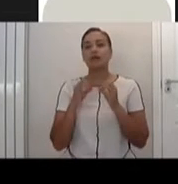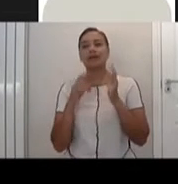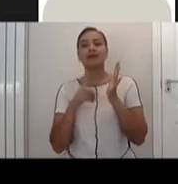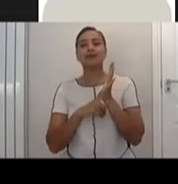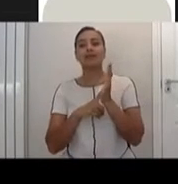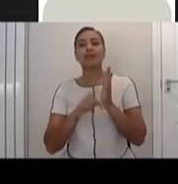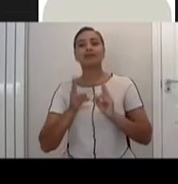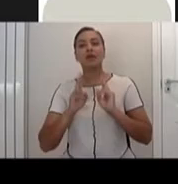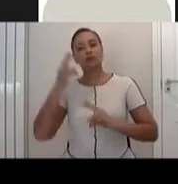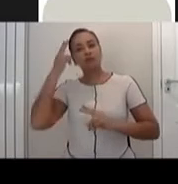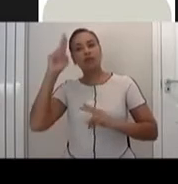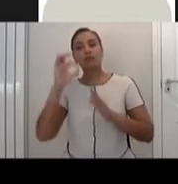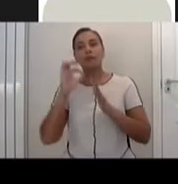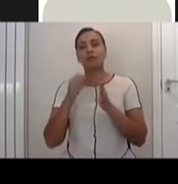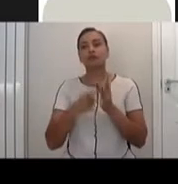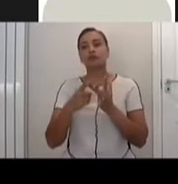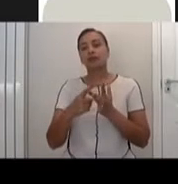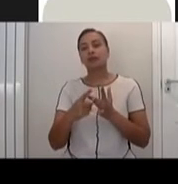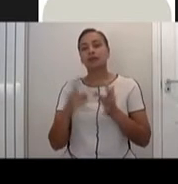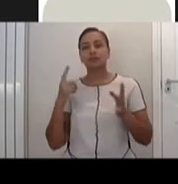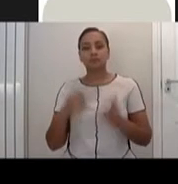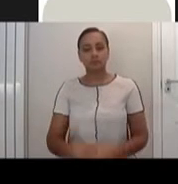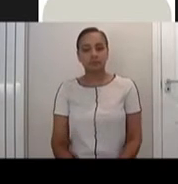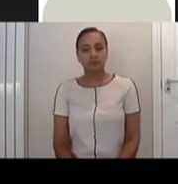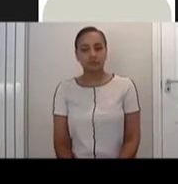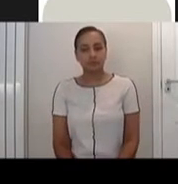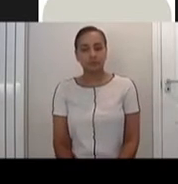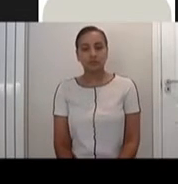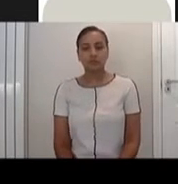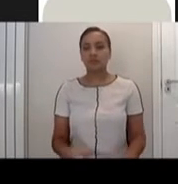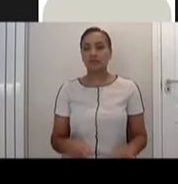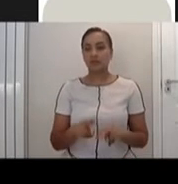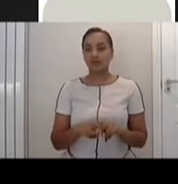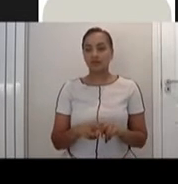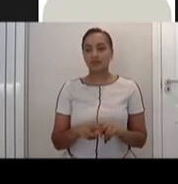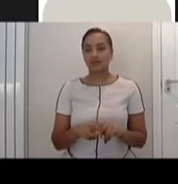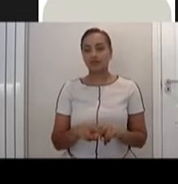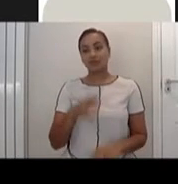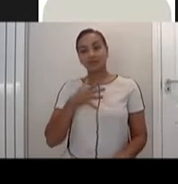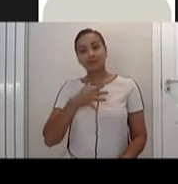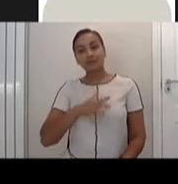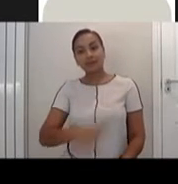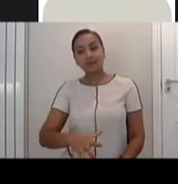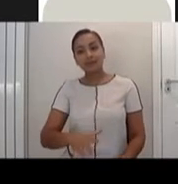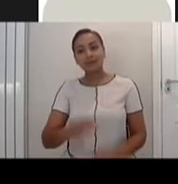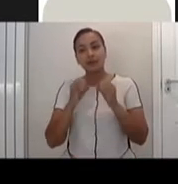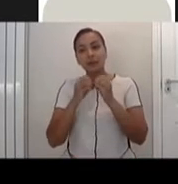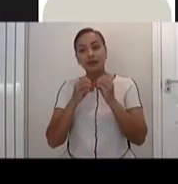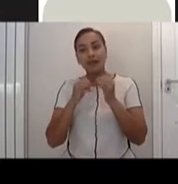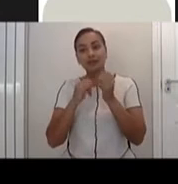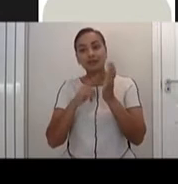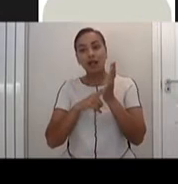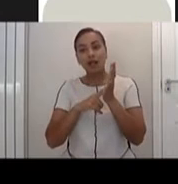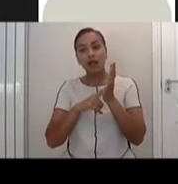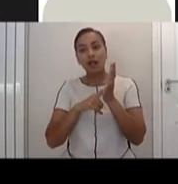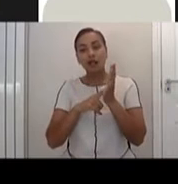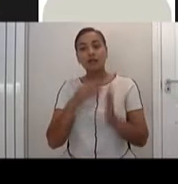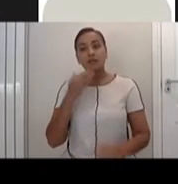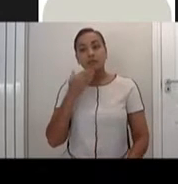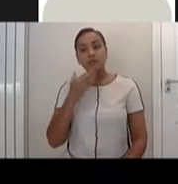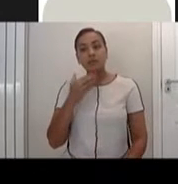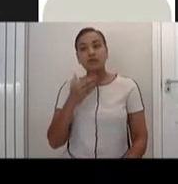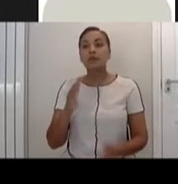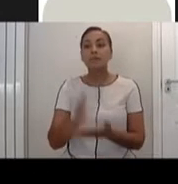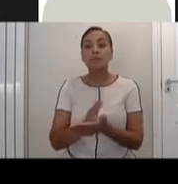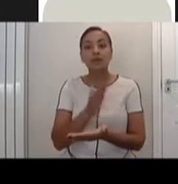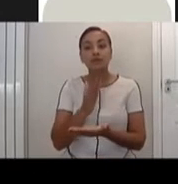interpreter, Pri. Thank you, Pri. So if any of you need this facility, again, what you can do to make sure